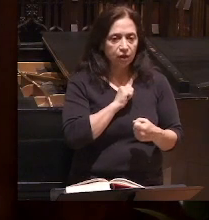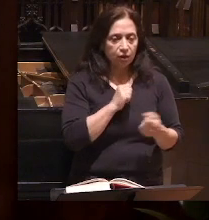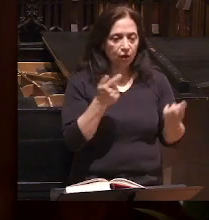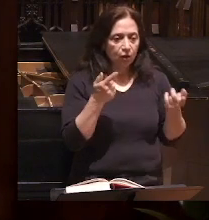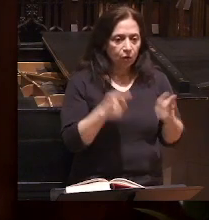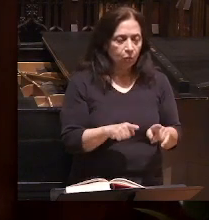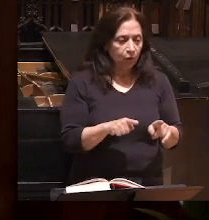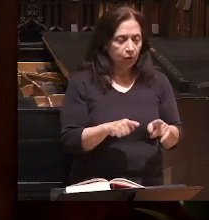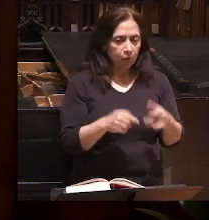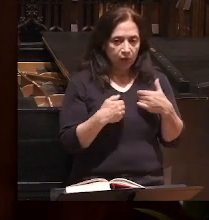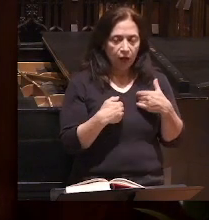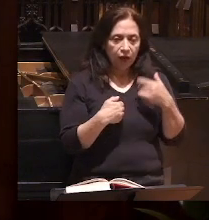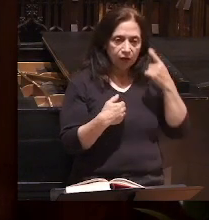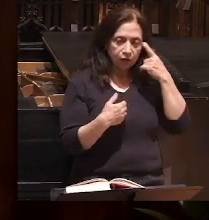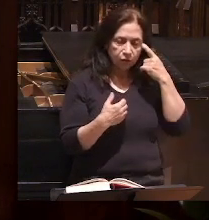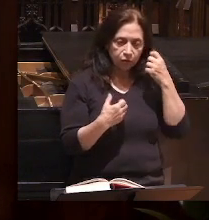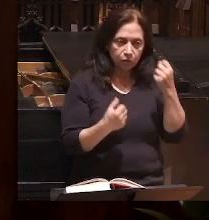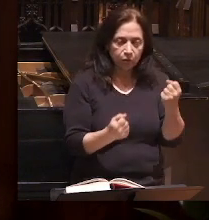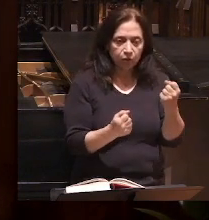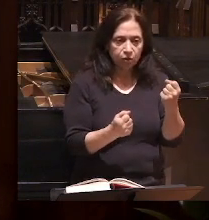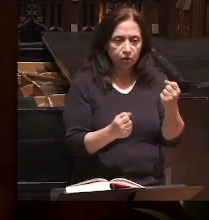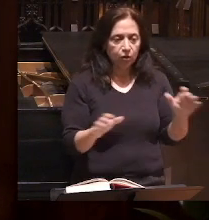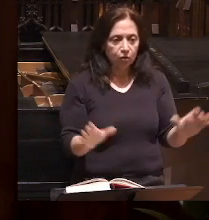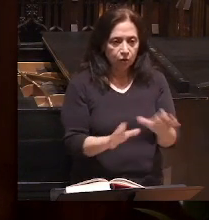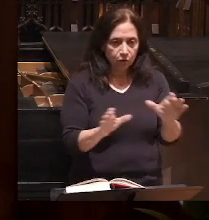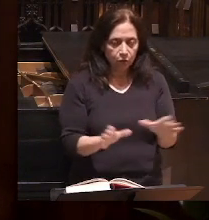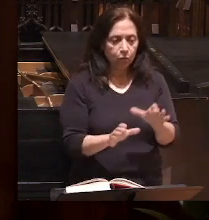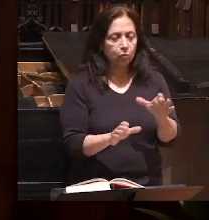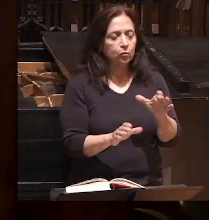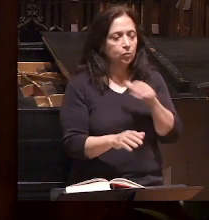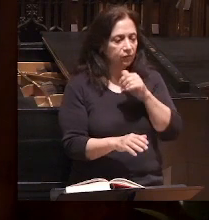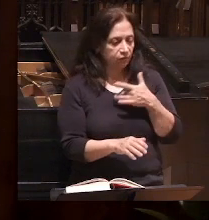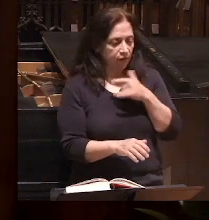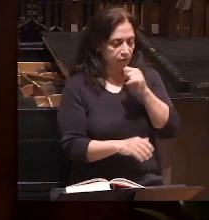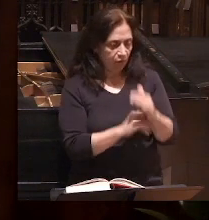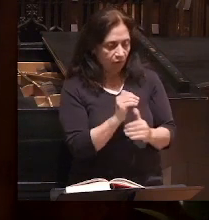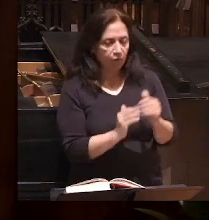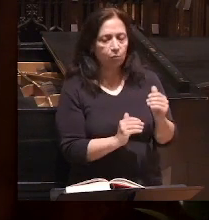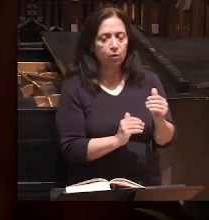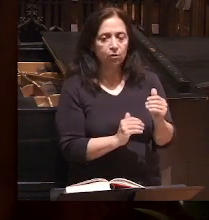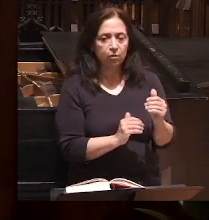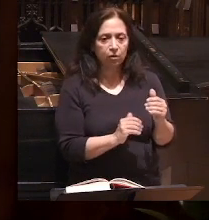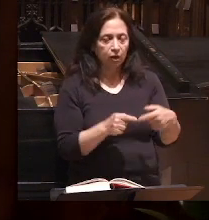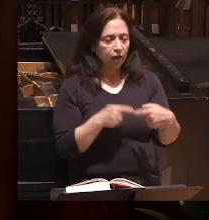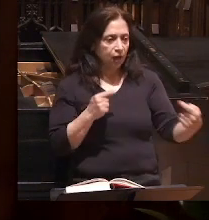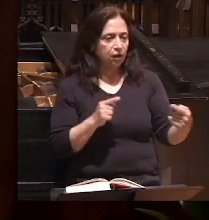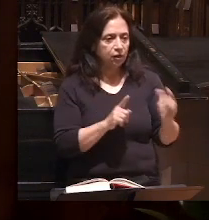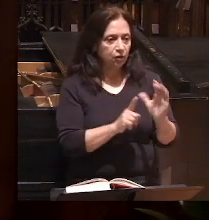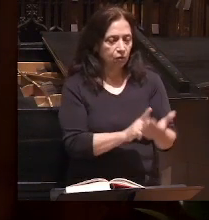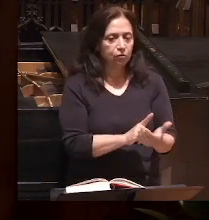we have the courage to do what is uncomfortable and